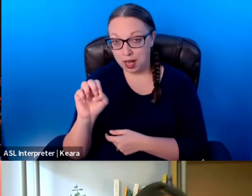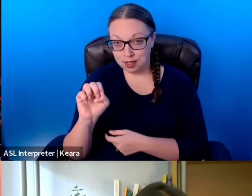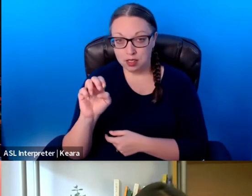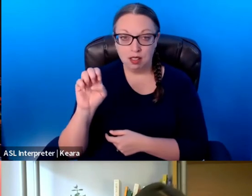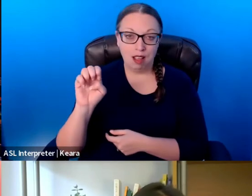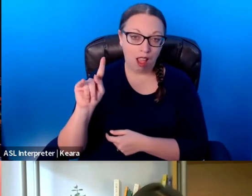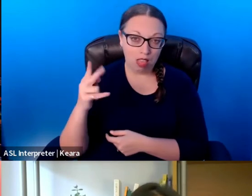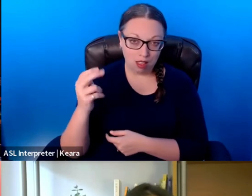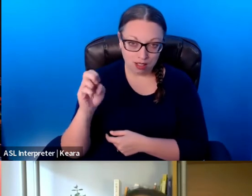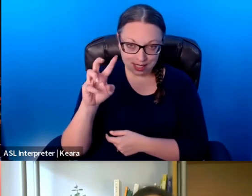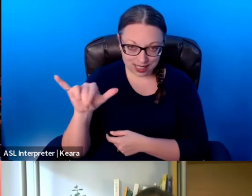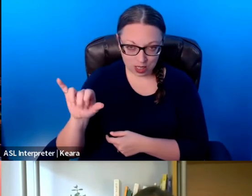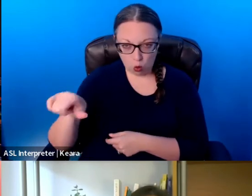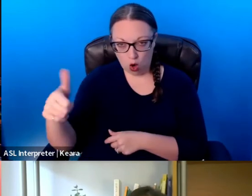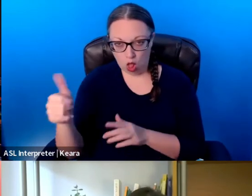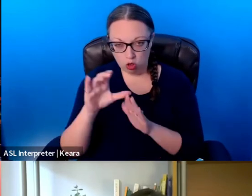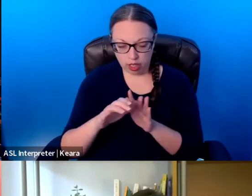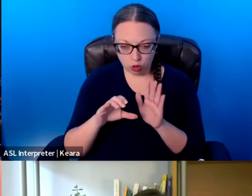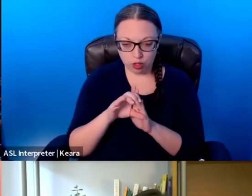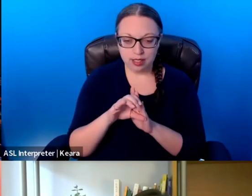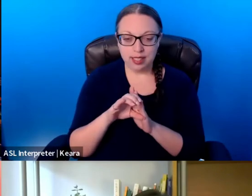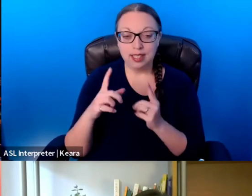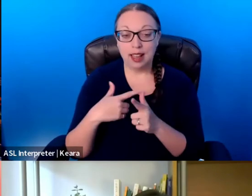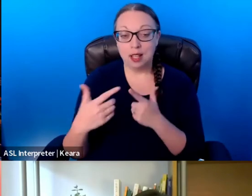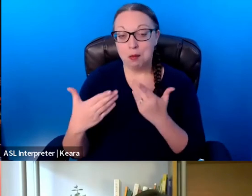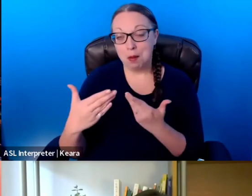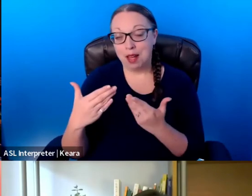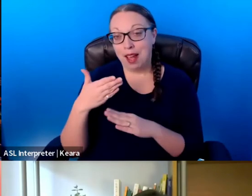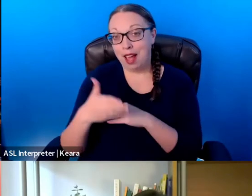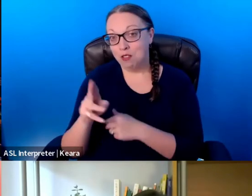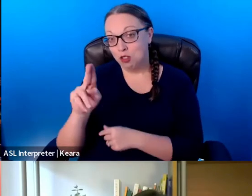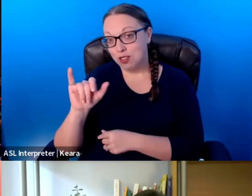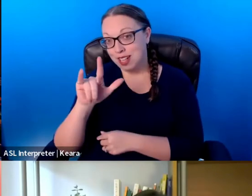but also maybe after Natalie shares about the study results,